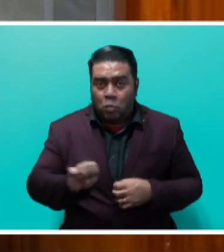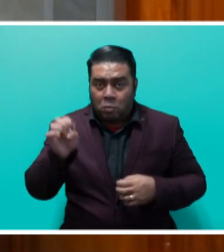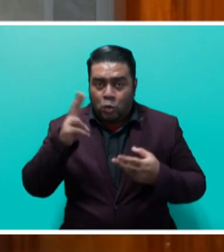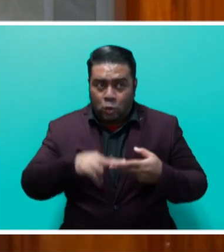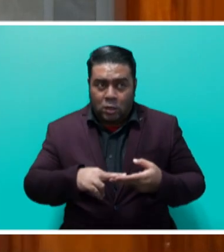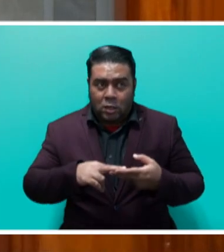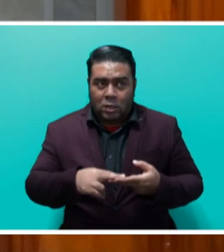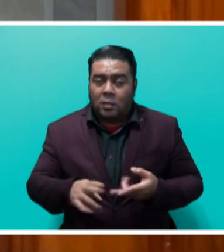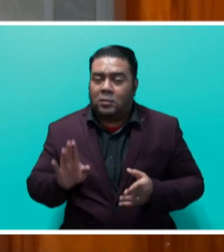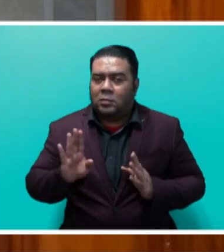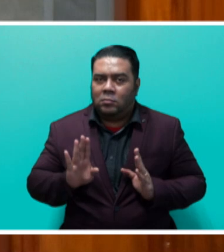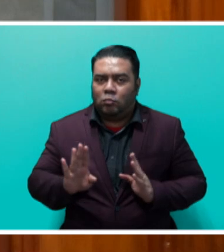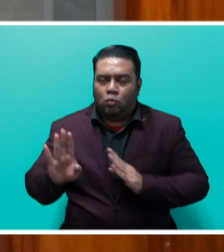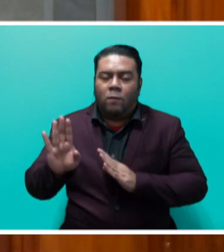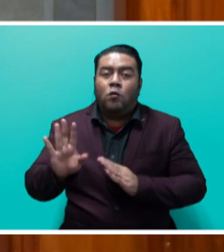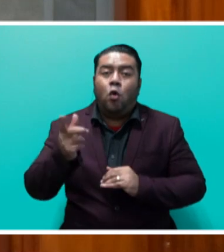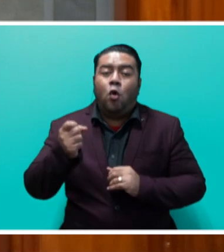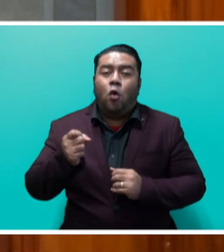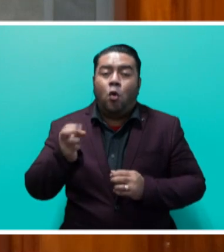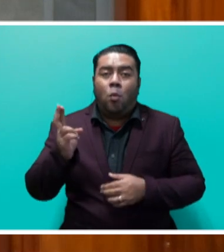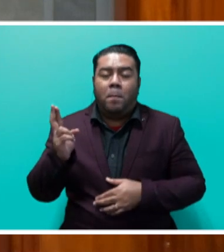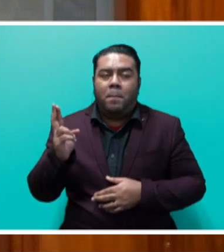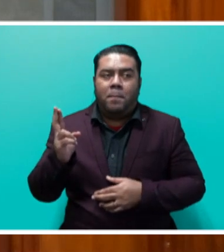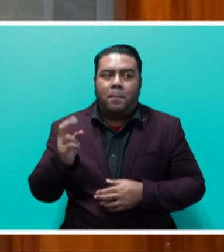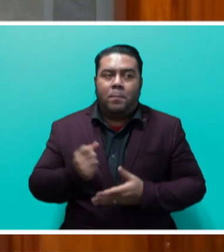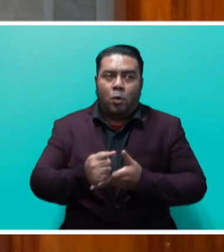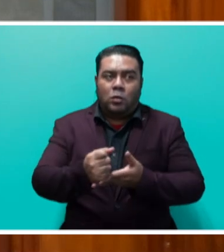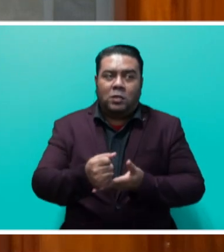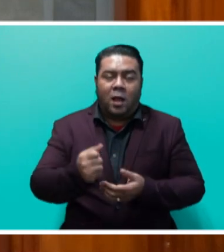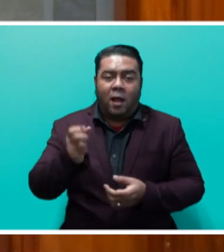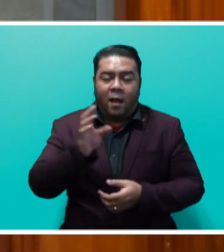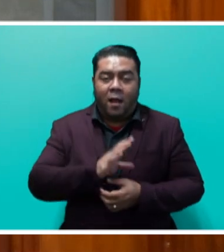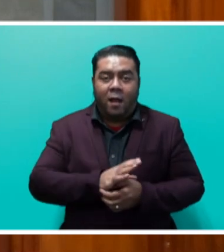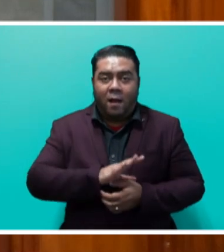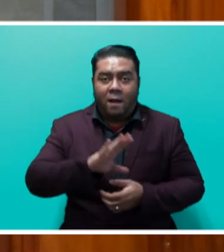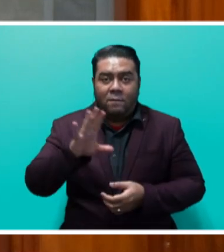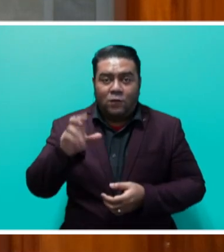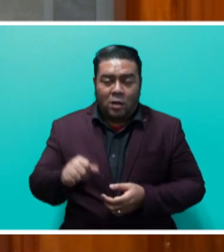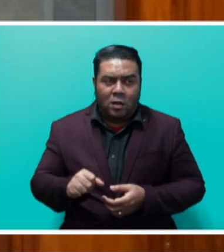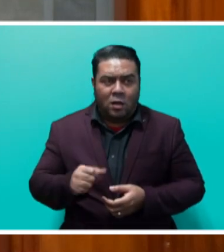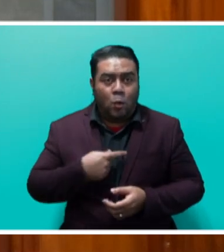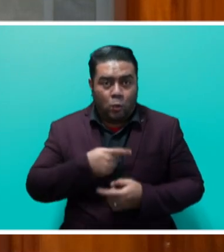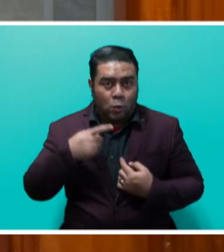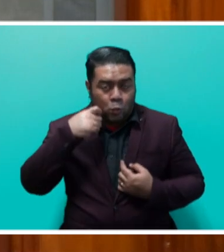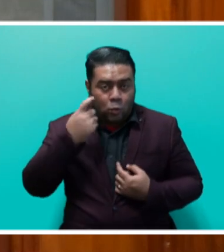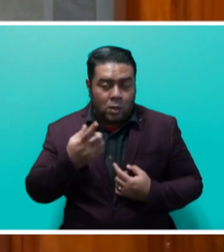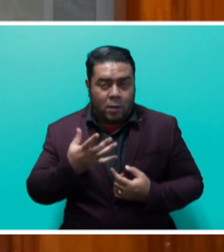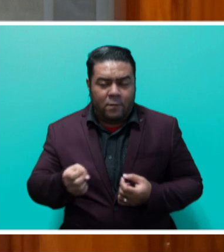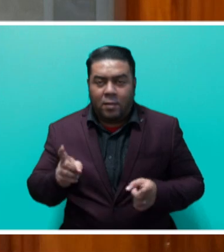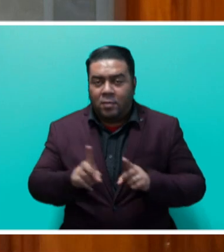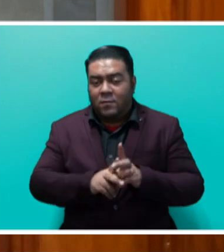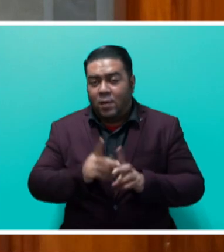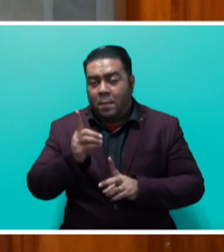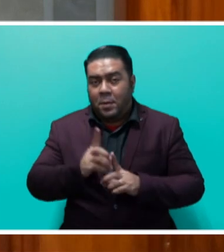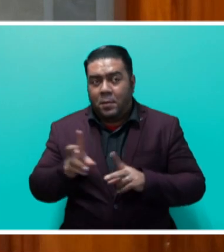entirely backed Africa with respect to this. And they forgot about the rest of the Pacific. So will we be engaging with our development partners to